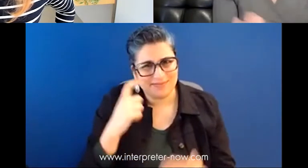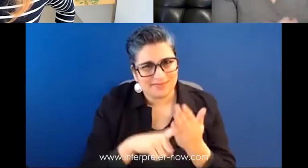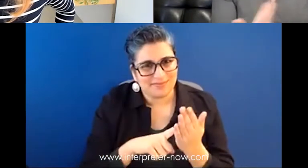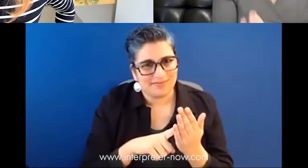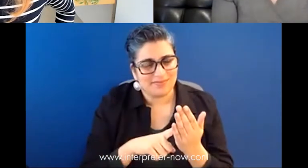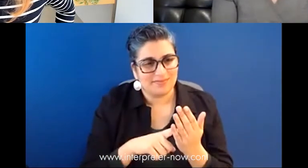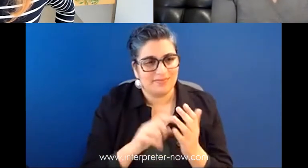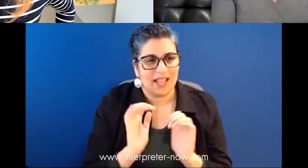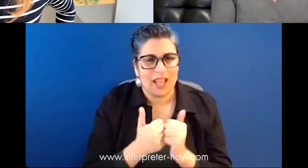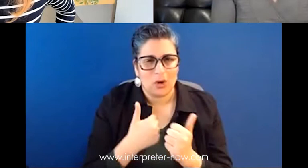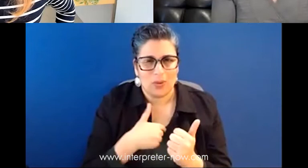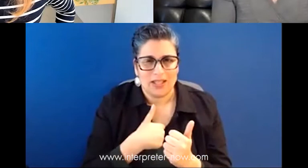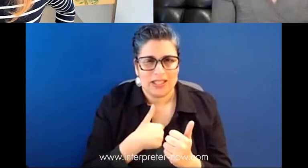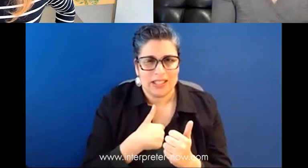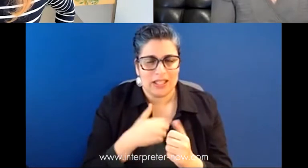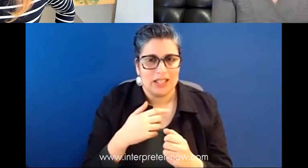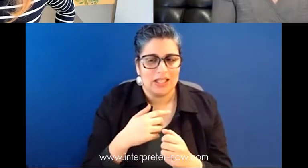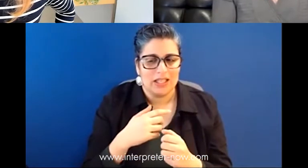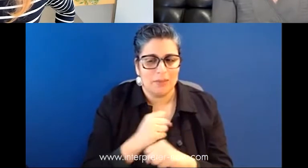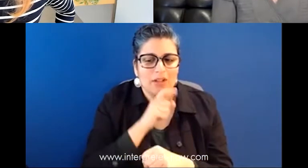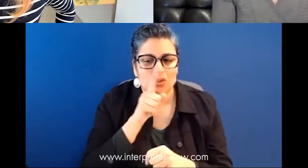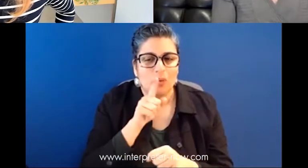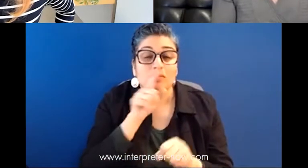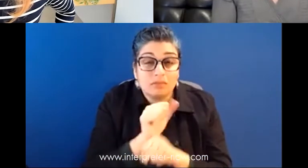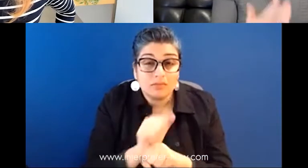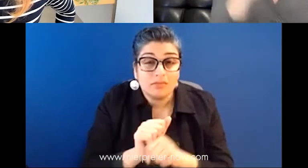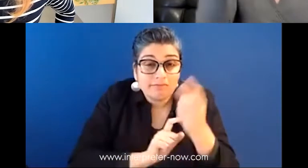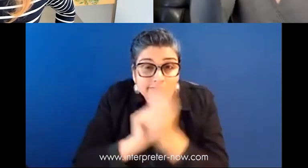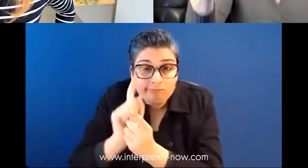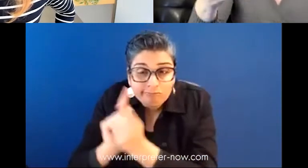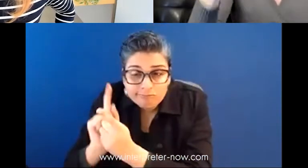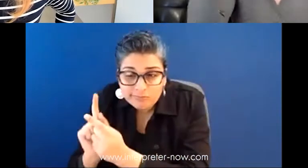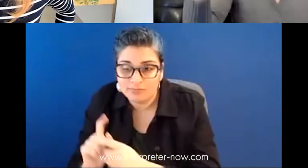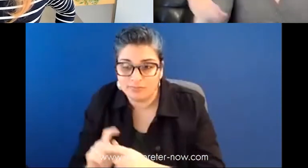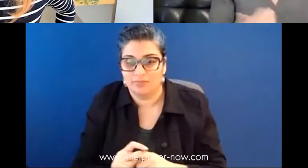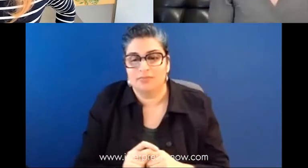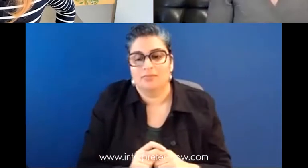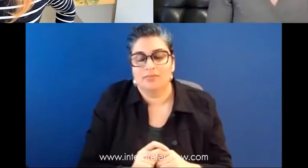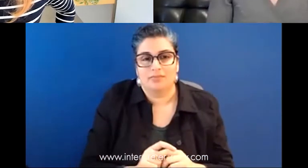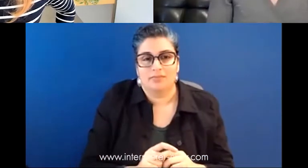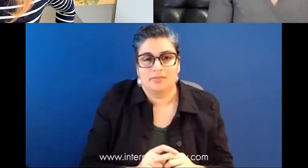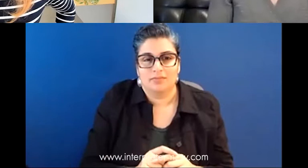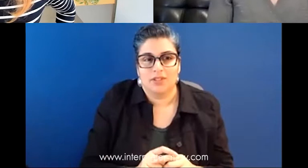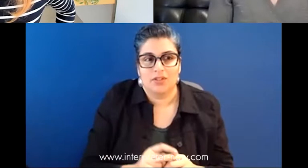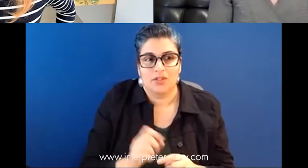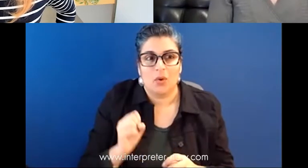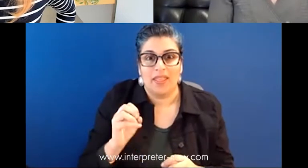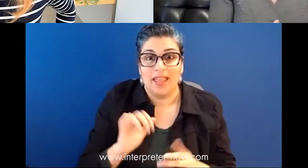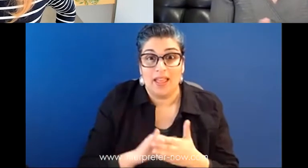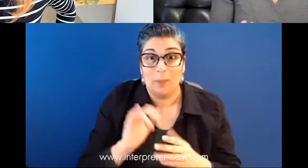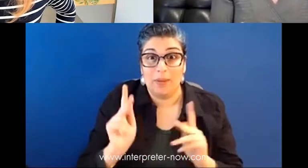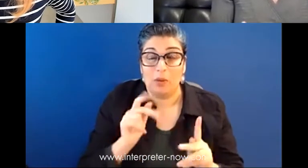actually spending enough time with one another such that people aren't an afterthought.